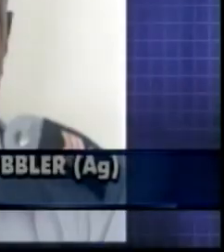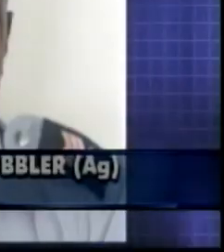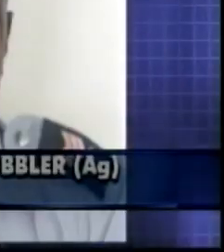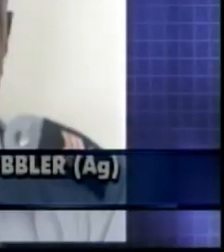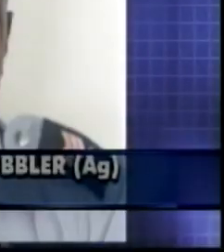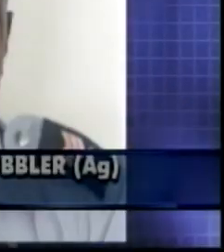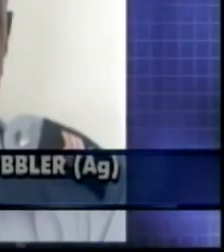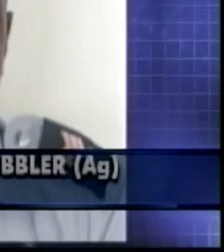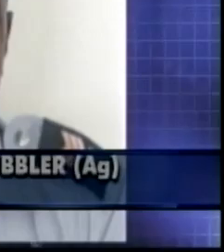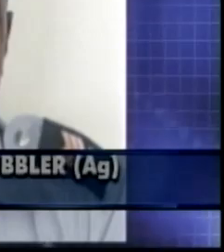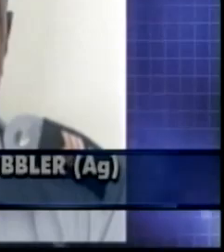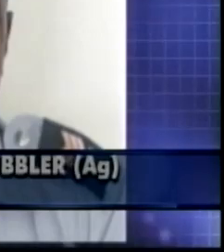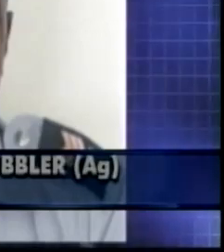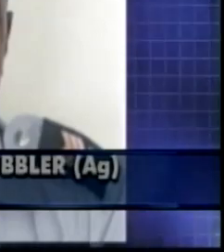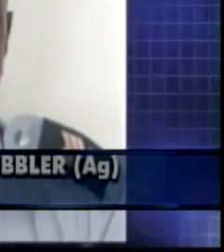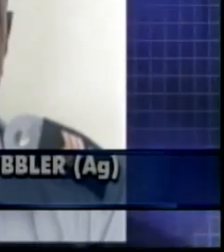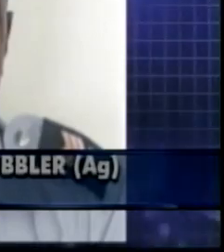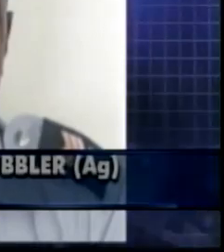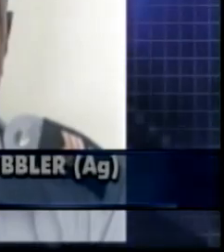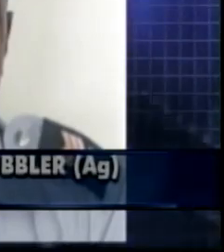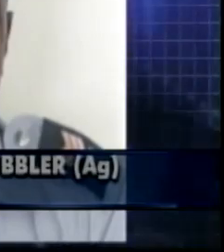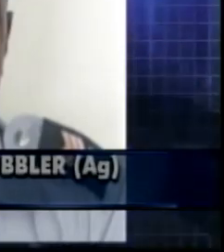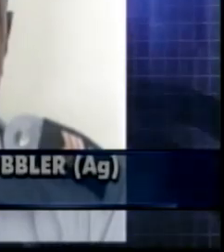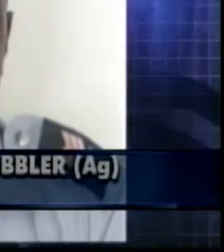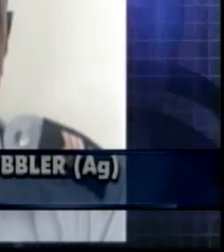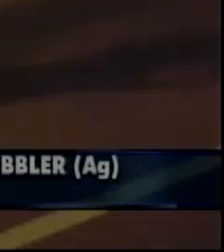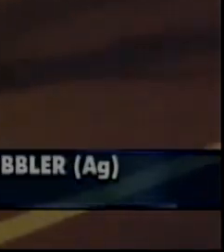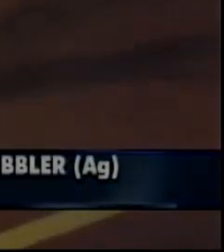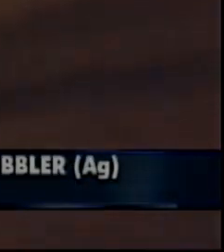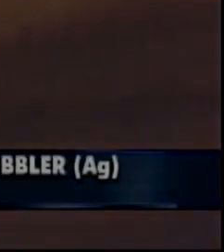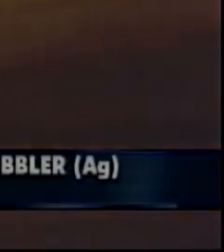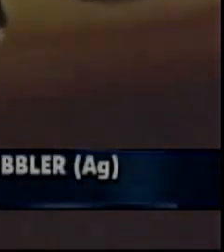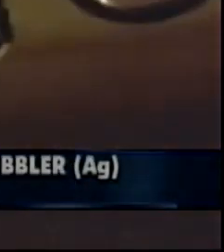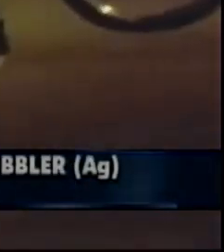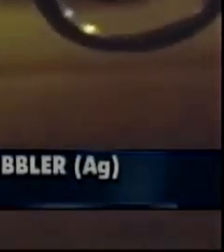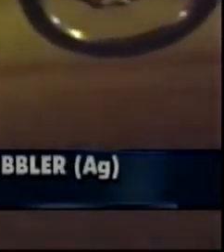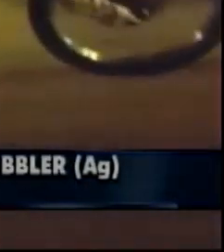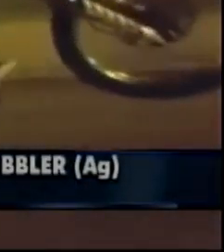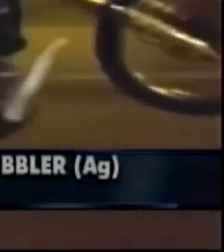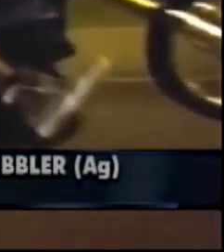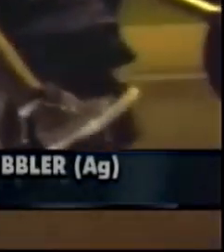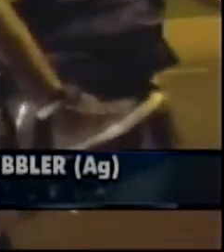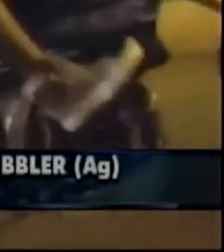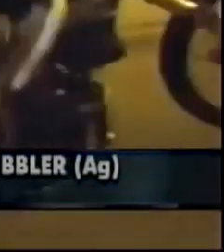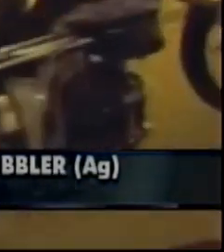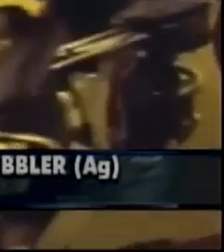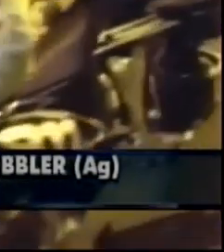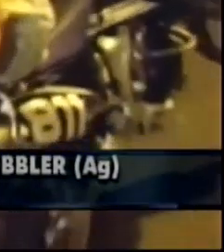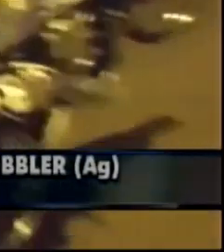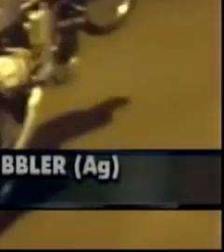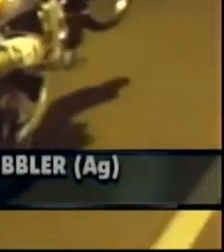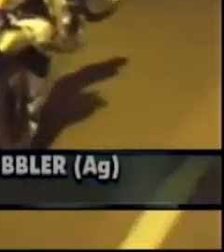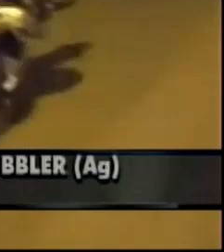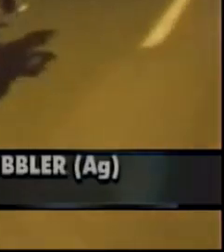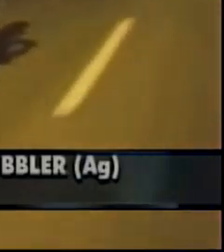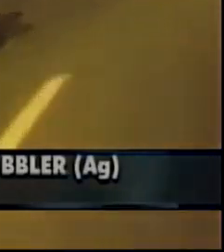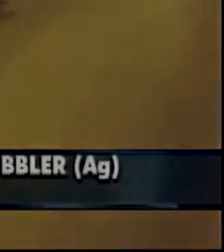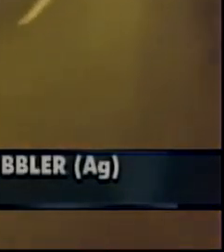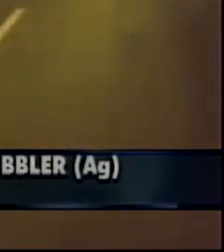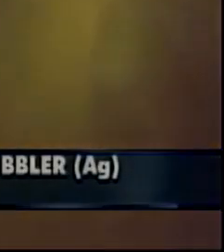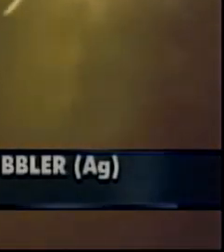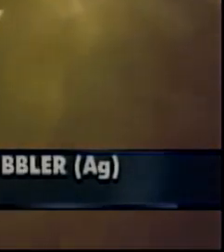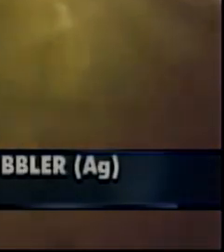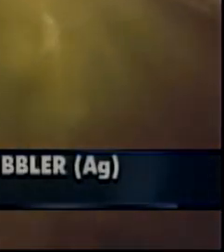accident and a number of criminal matters as it relates to this video. We are concerned about this careless